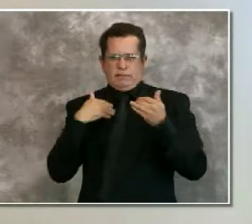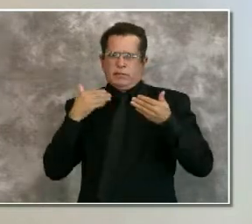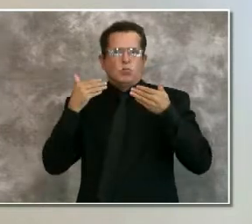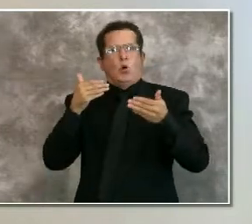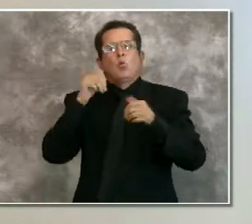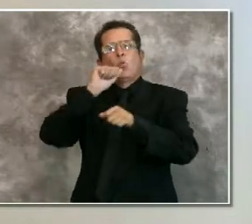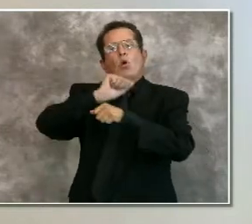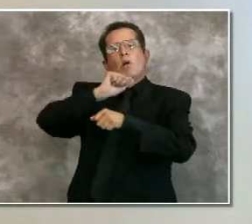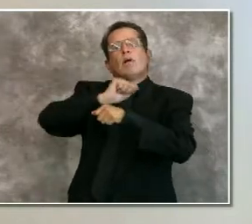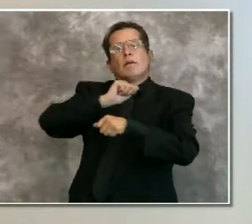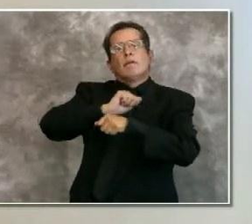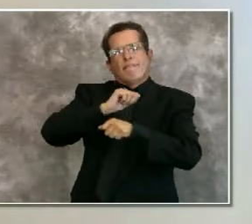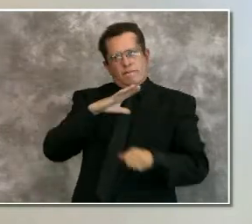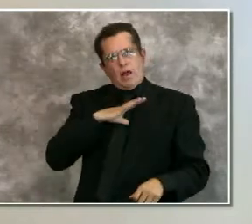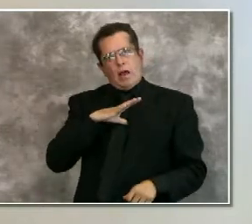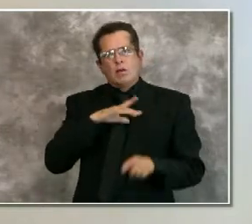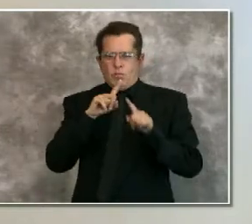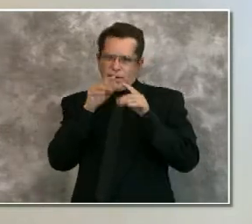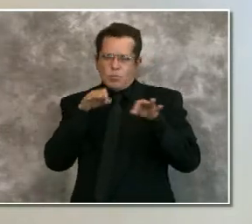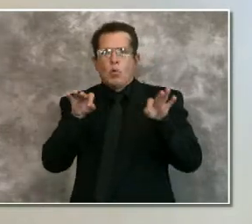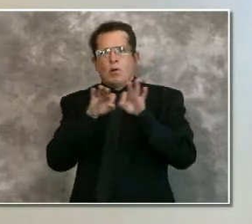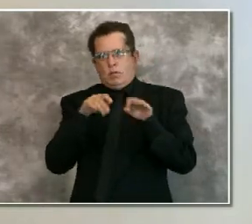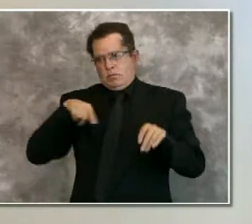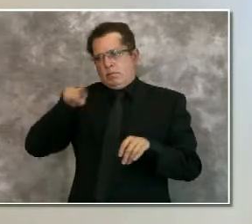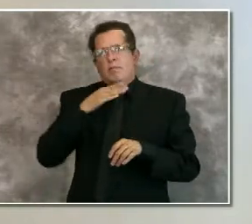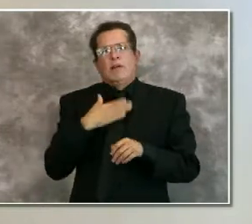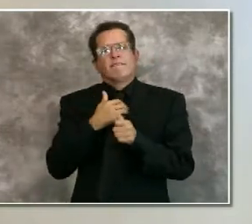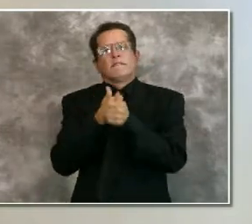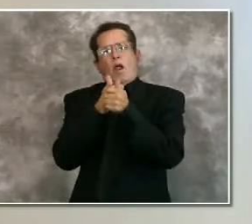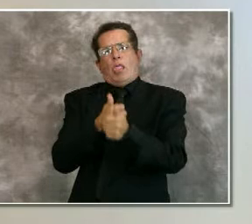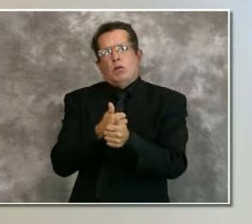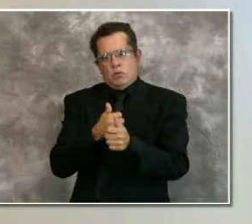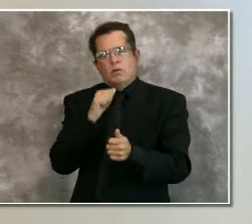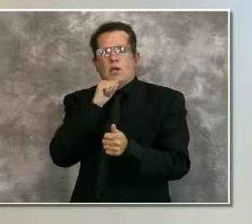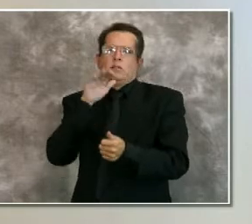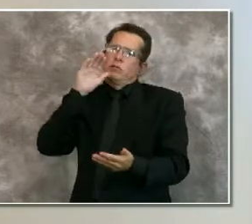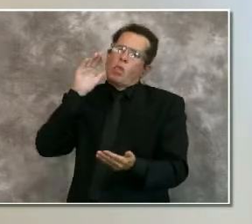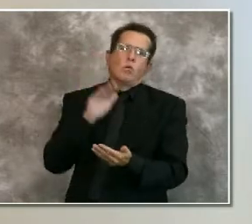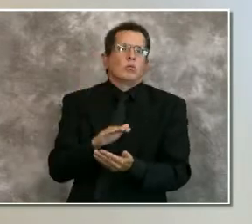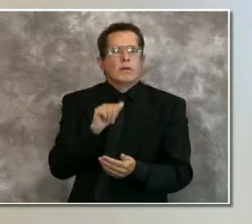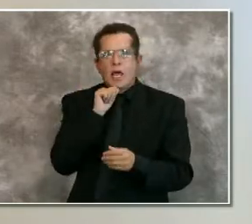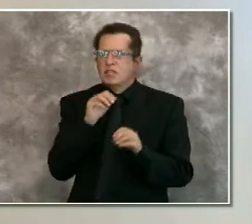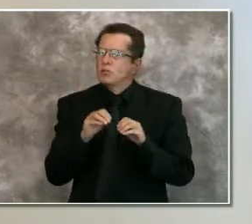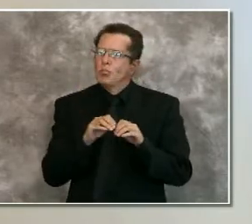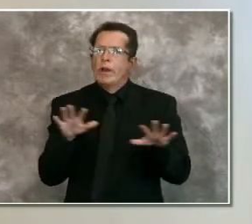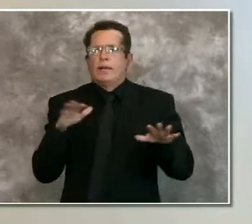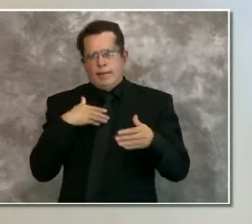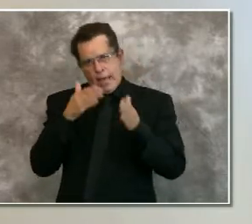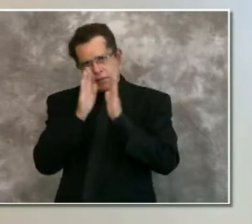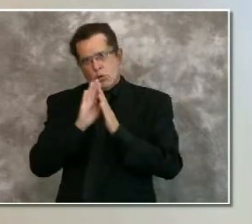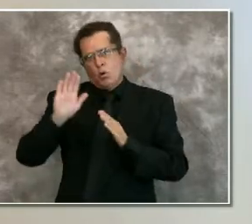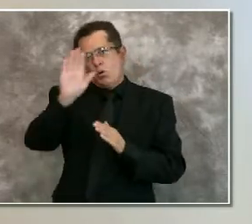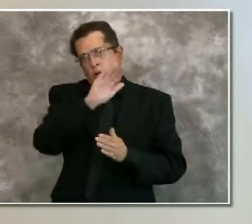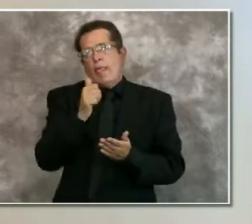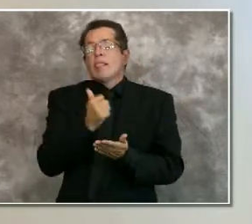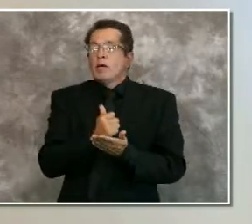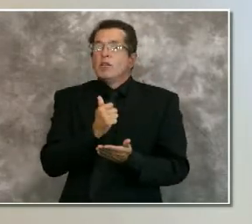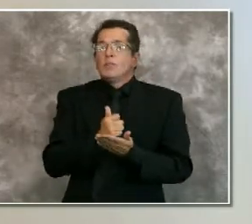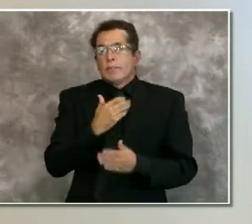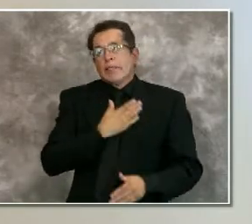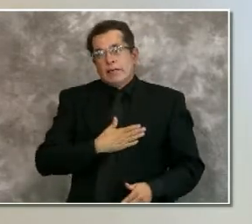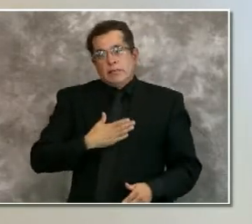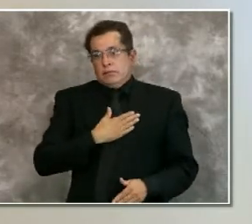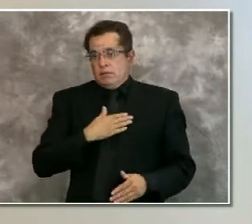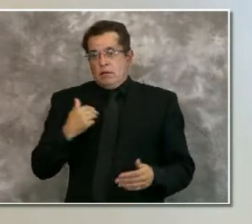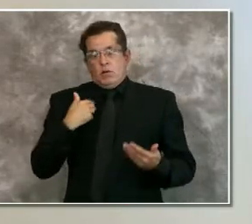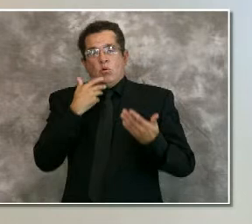now. But it is important that we all do our part to slow the spread. And so we are asking for the public's help and cooperation. We don't